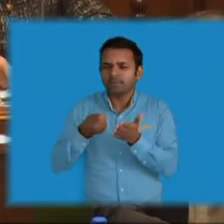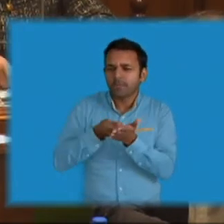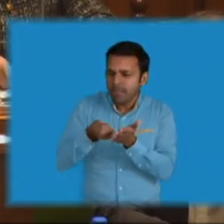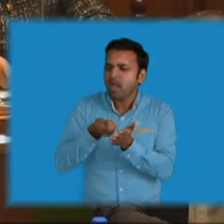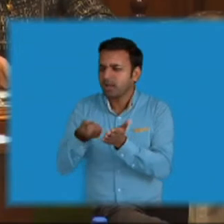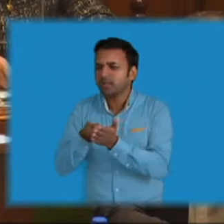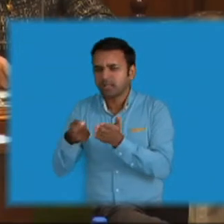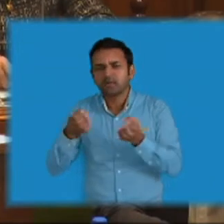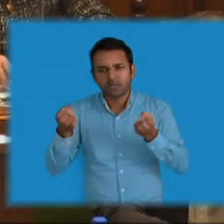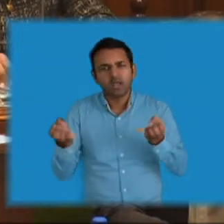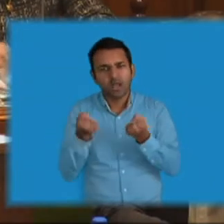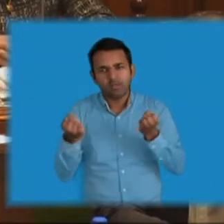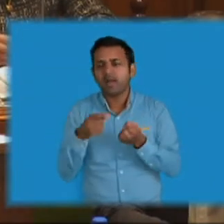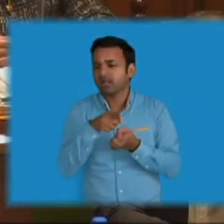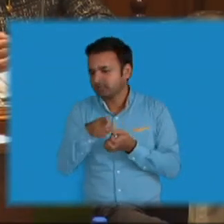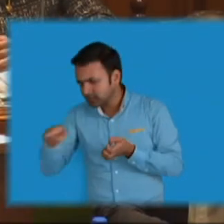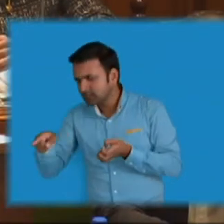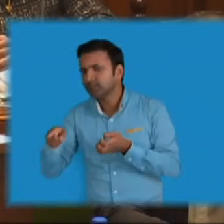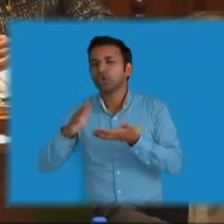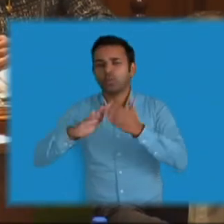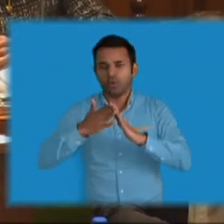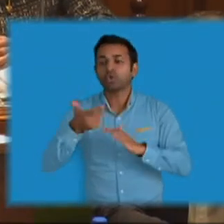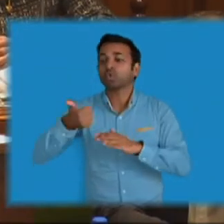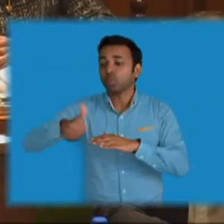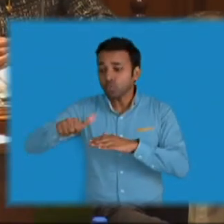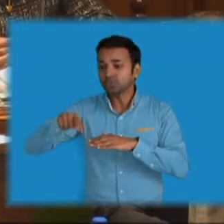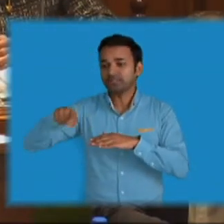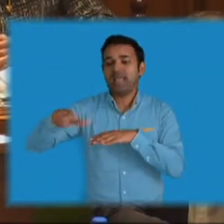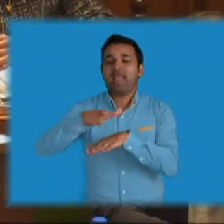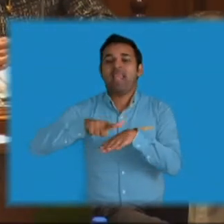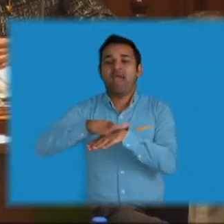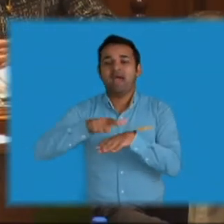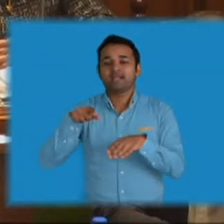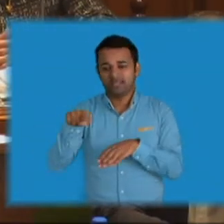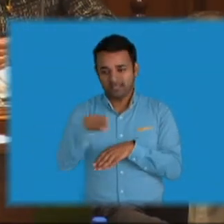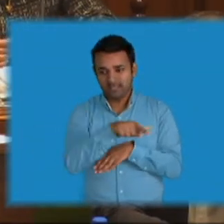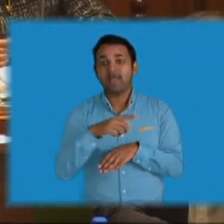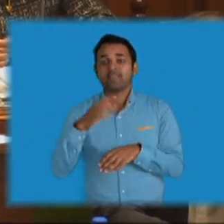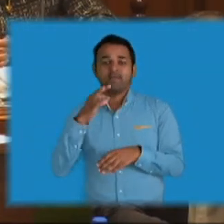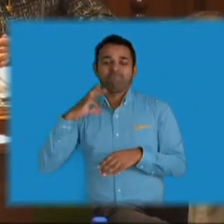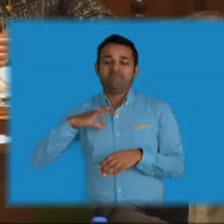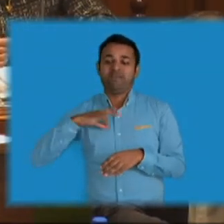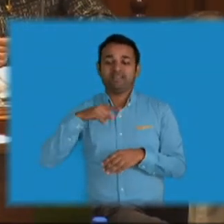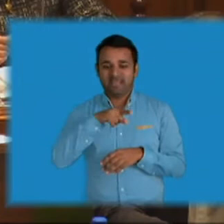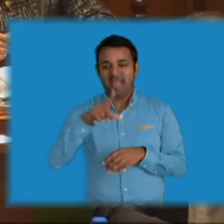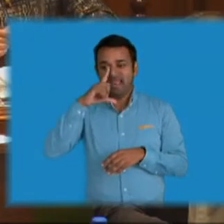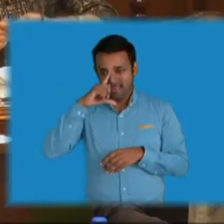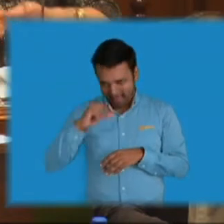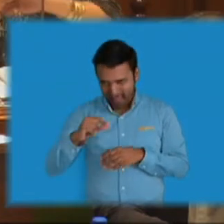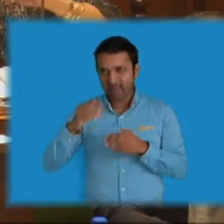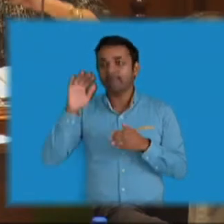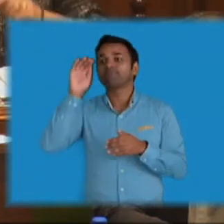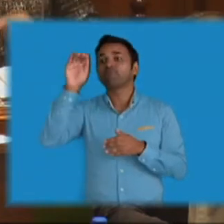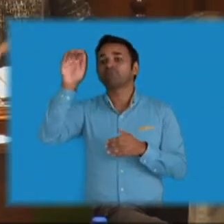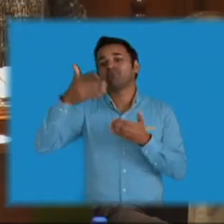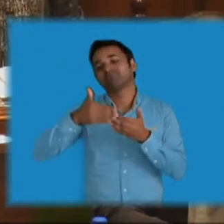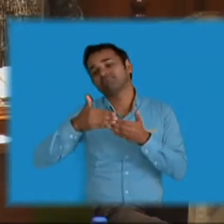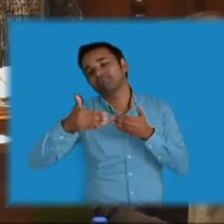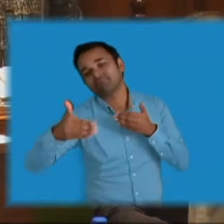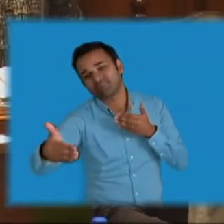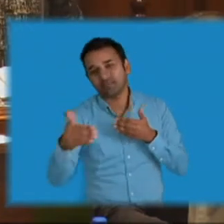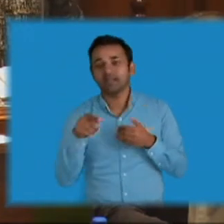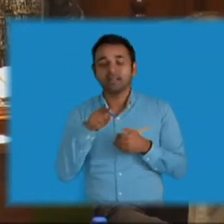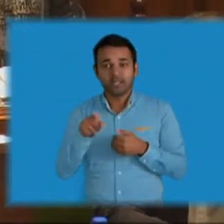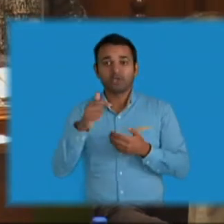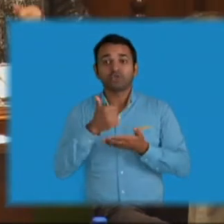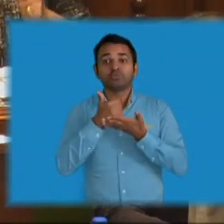plant their degraded areas, benefiting them in the long term and the nation, as well in supporting climate change mitigation